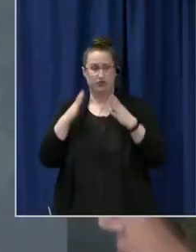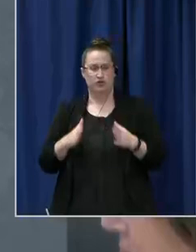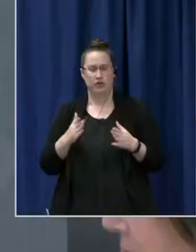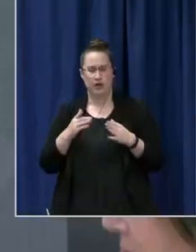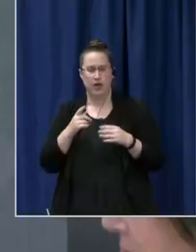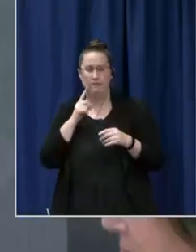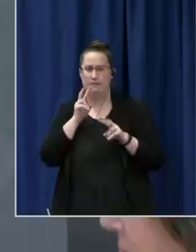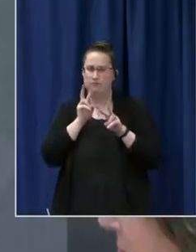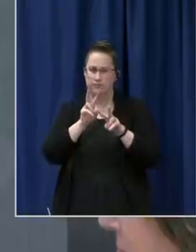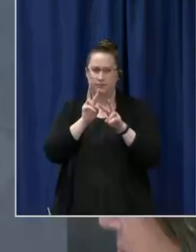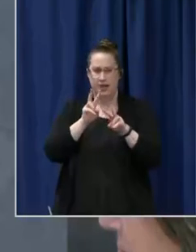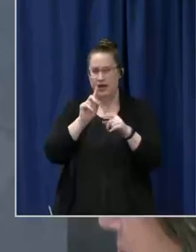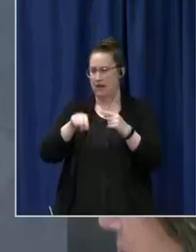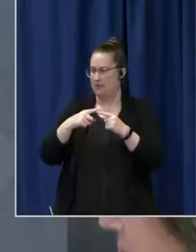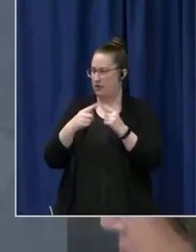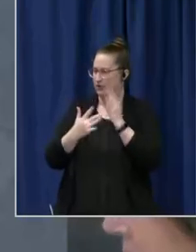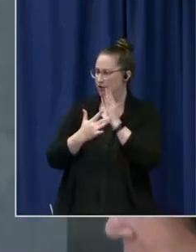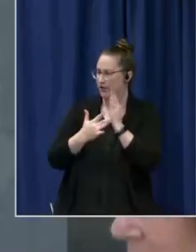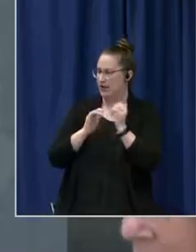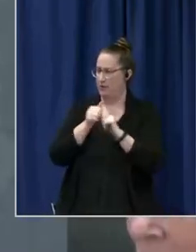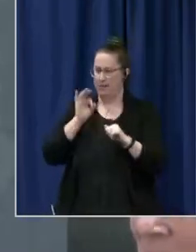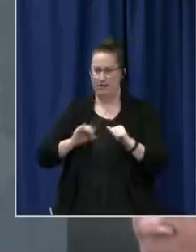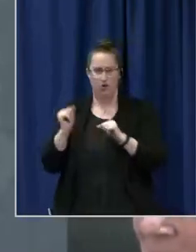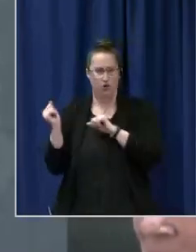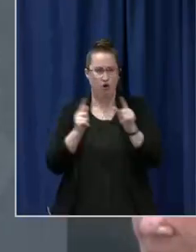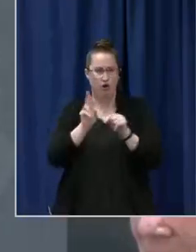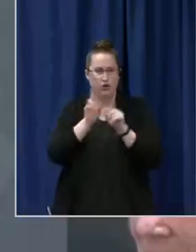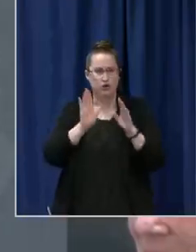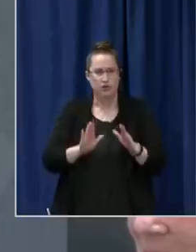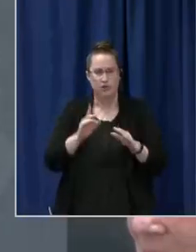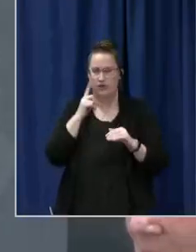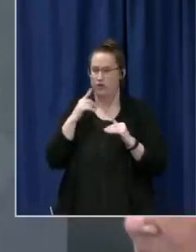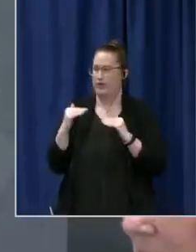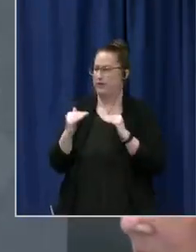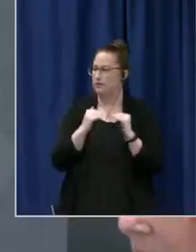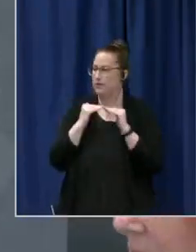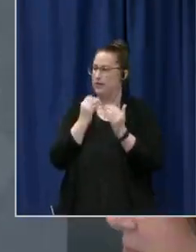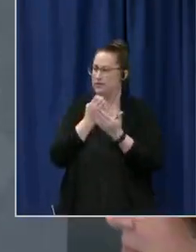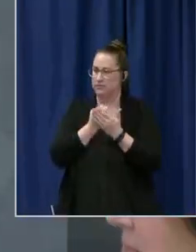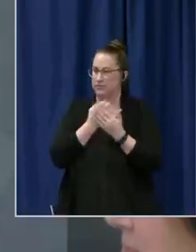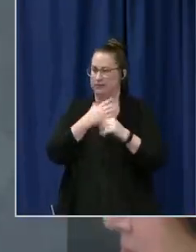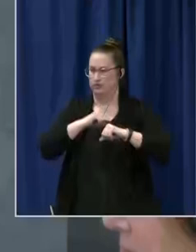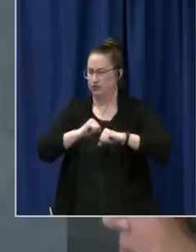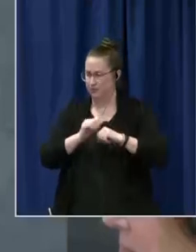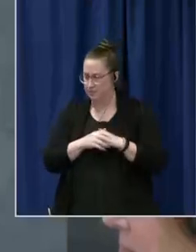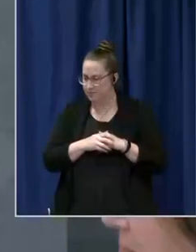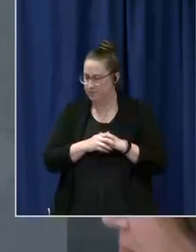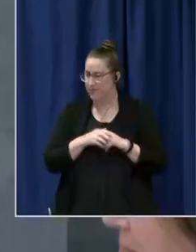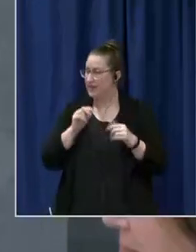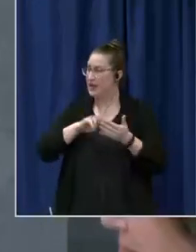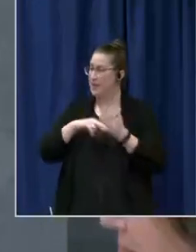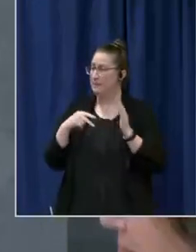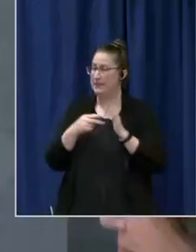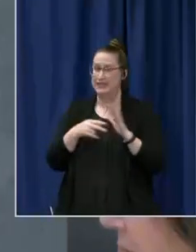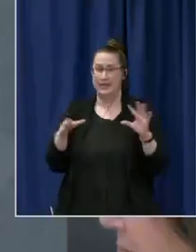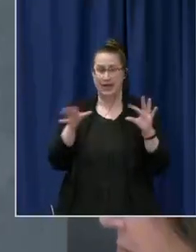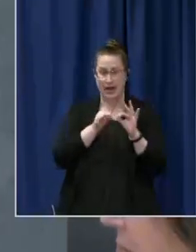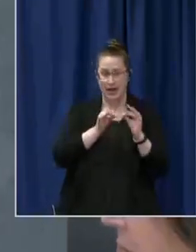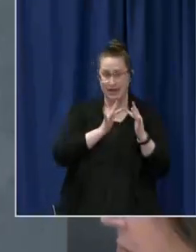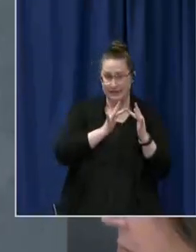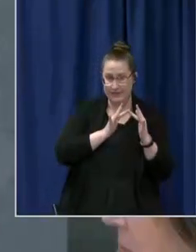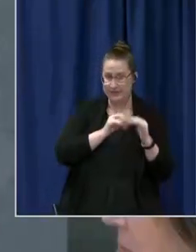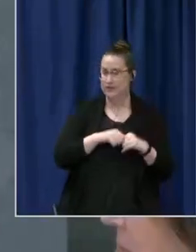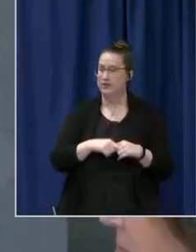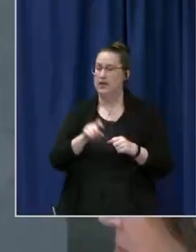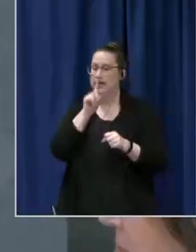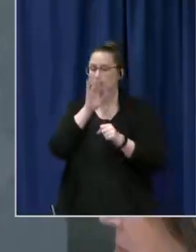technological innovation can benefit all consumers for economic prosperity and security. This means connectivity,